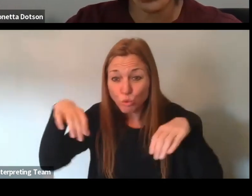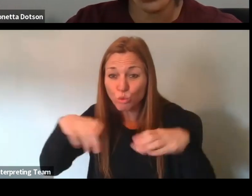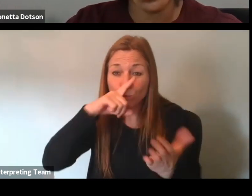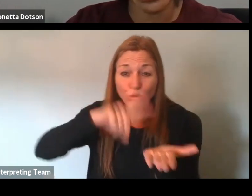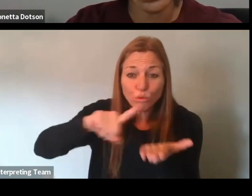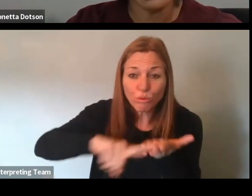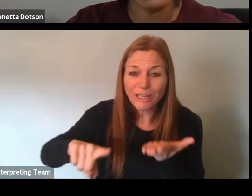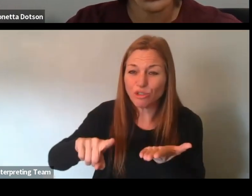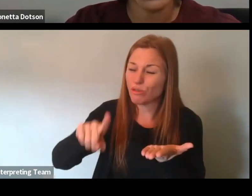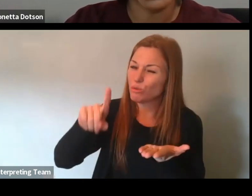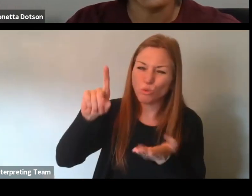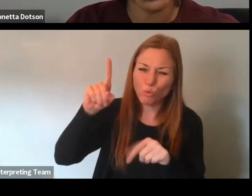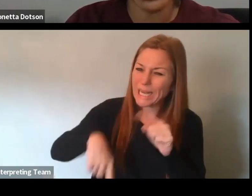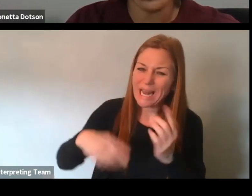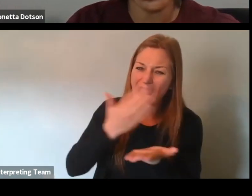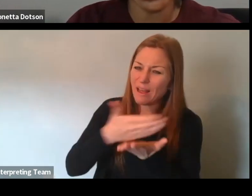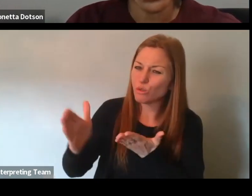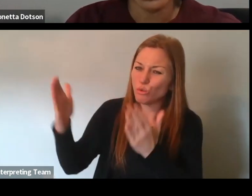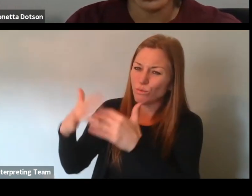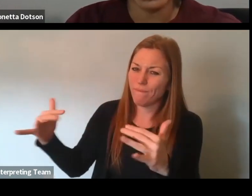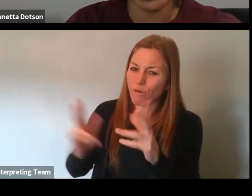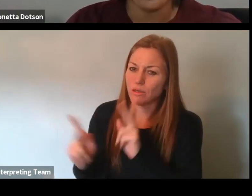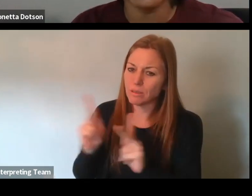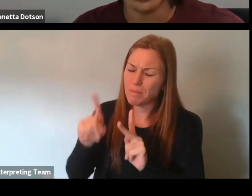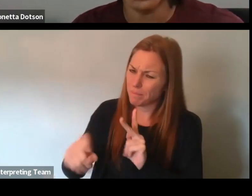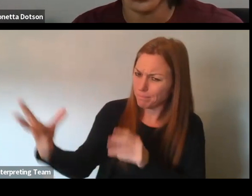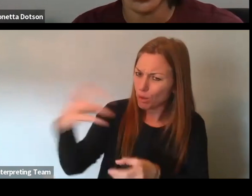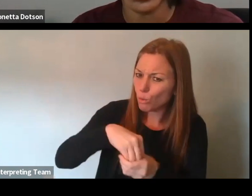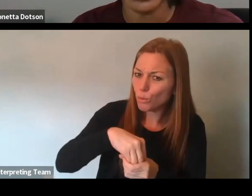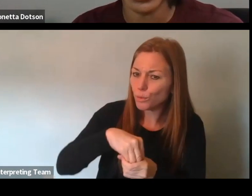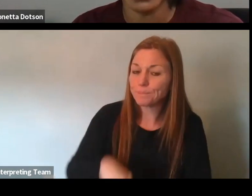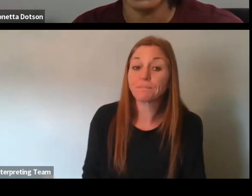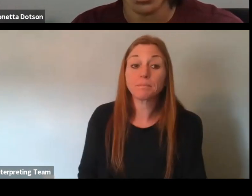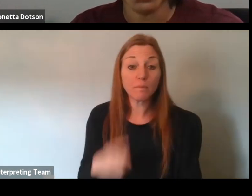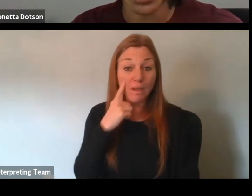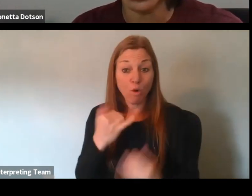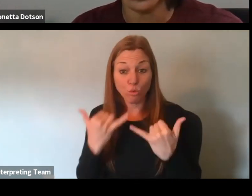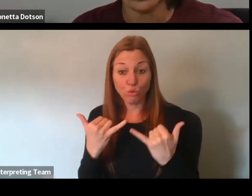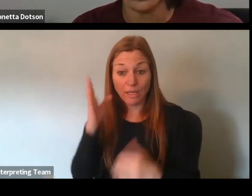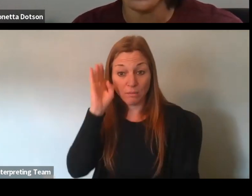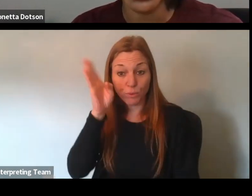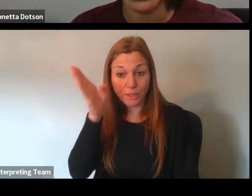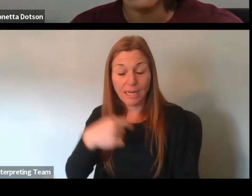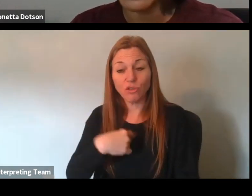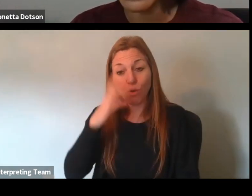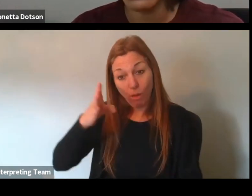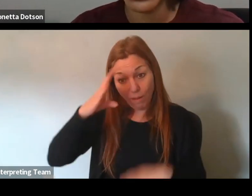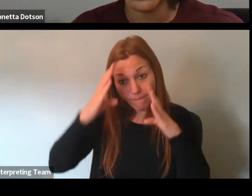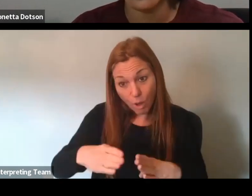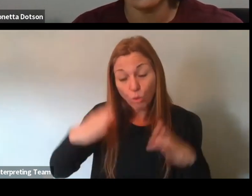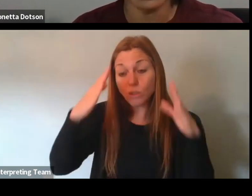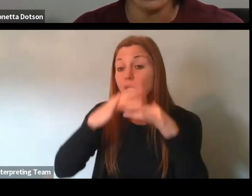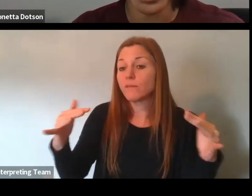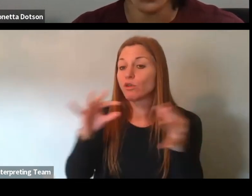going to focus on racial diversity because most of my research on health disparities is in Black